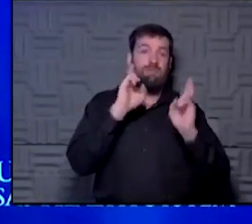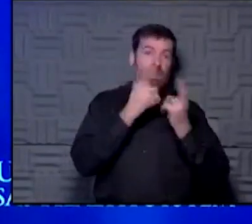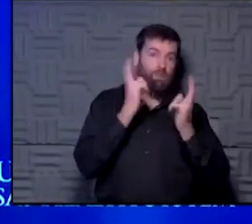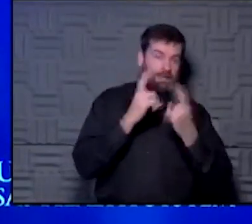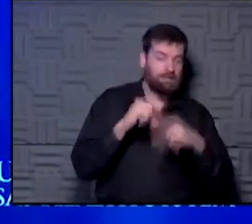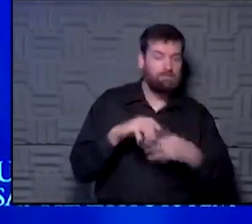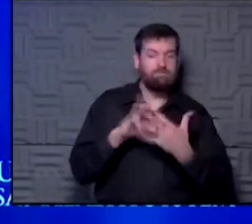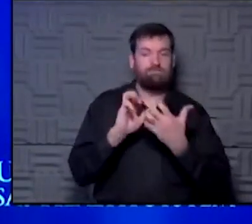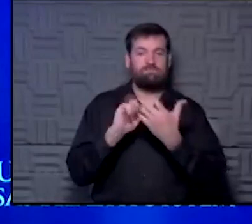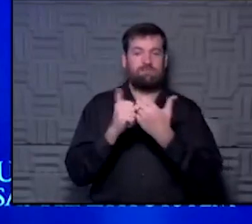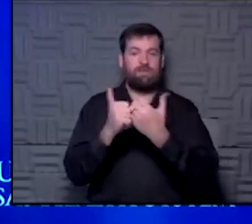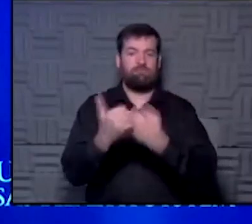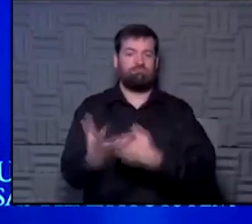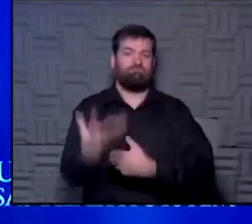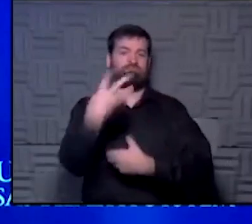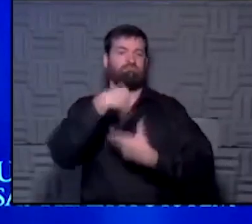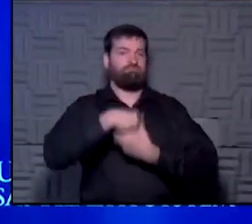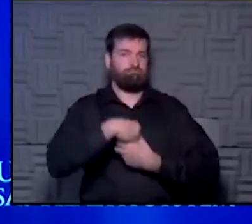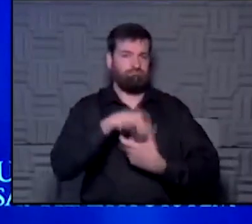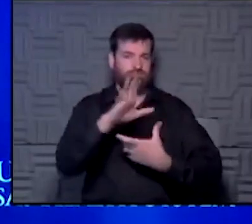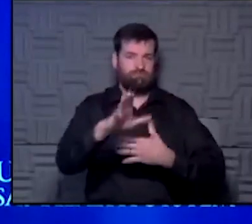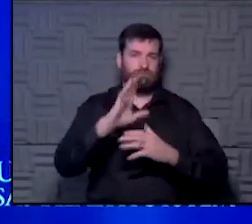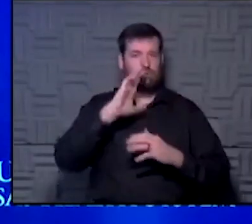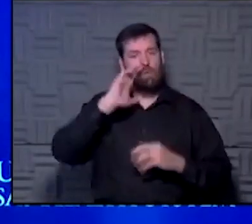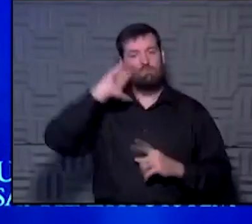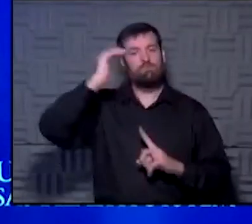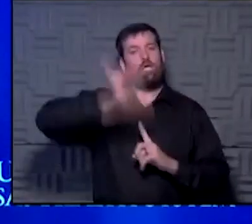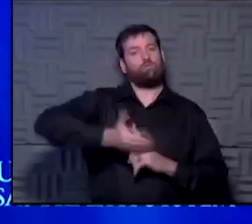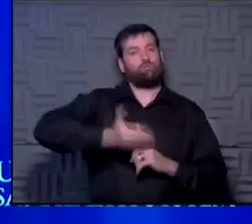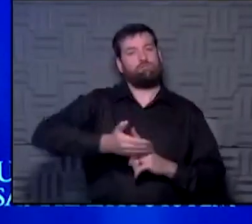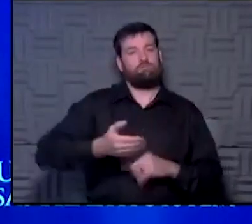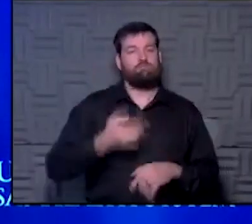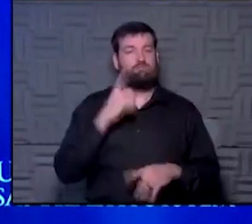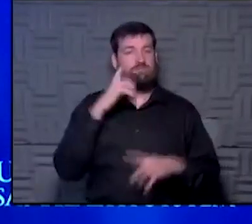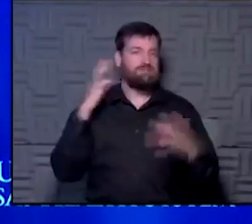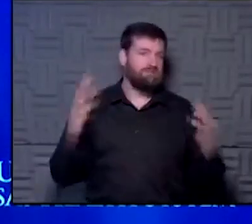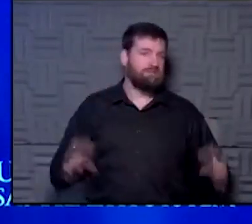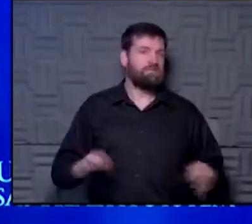how you are incorporating those into your costumes should